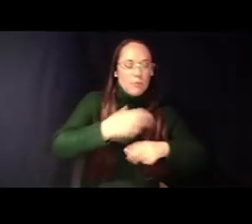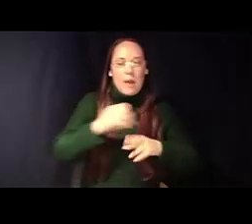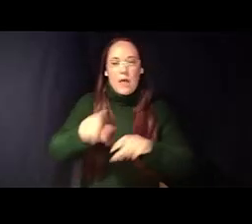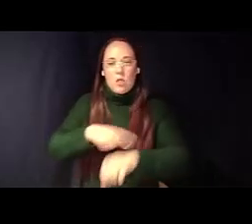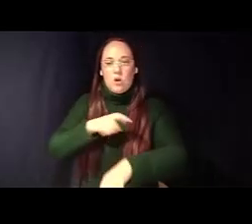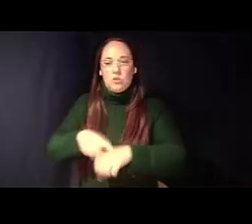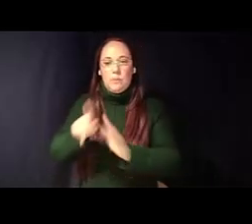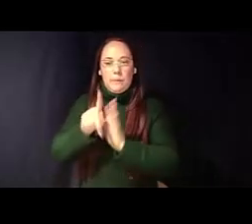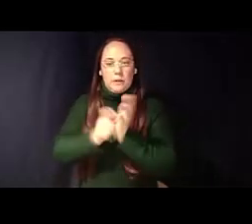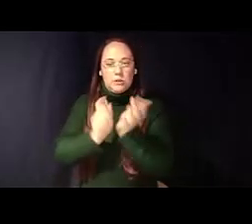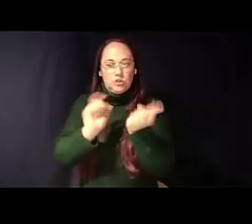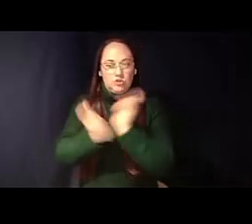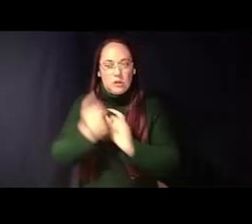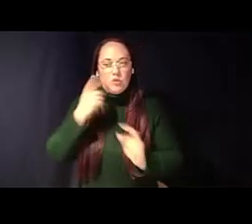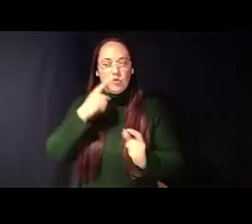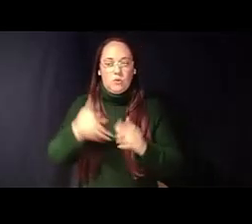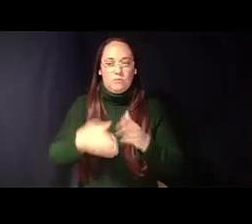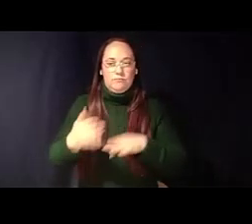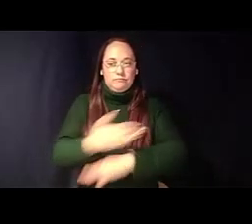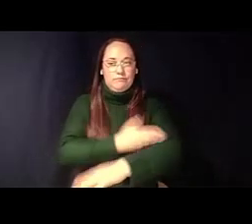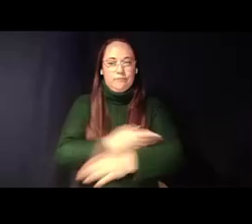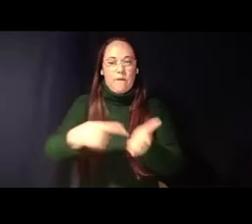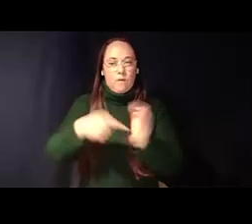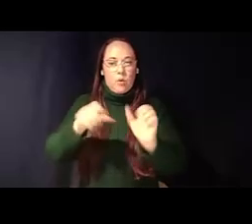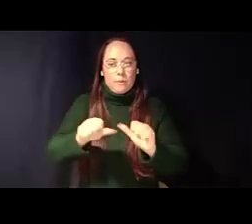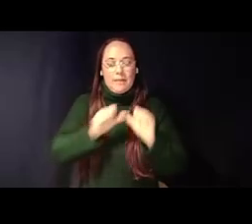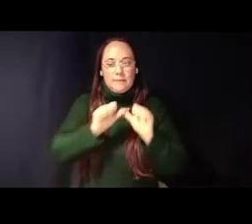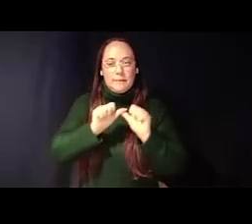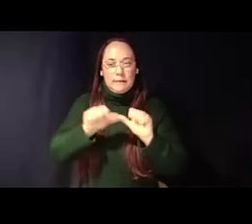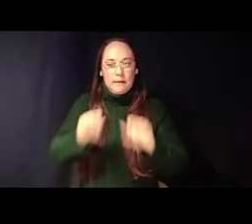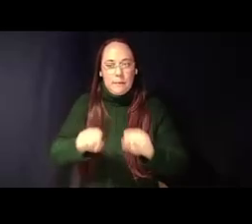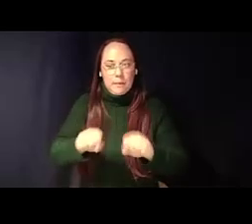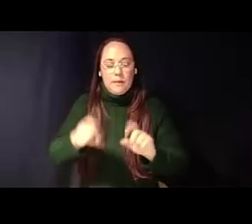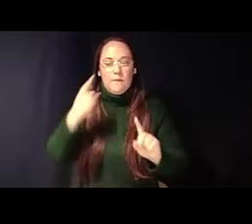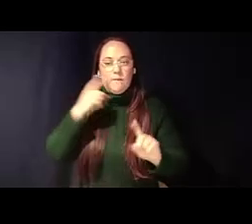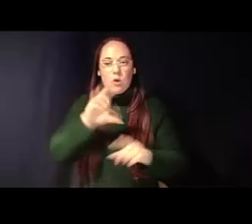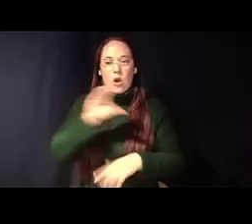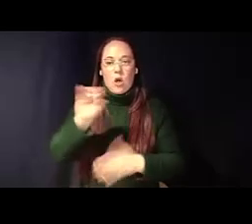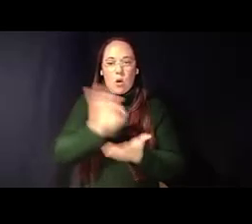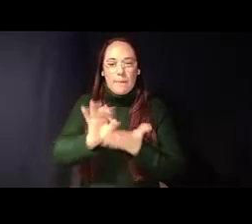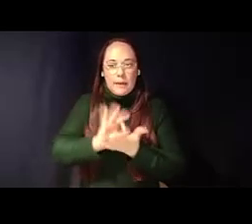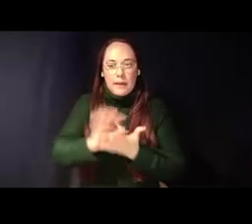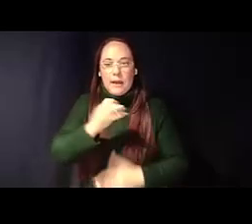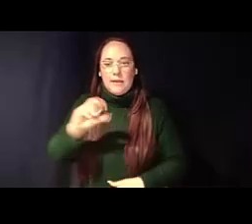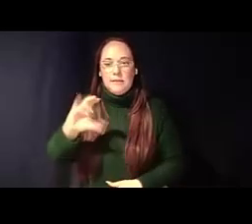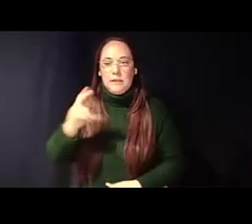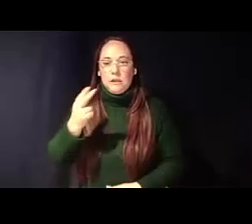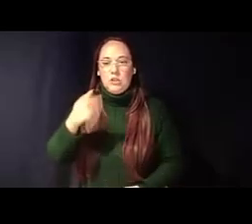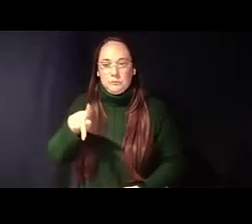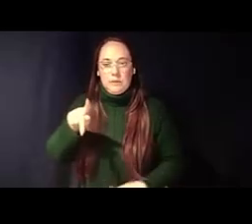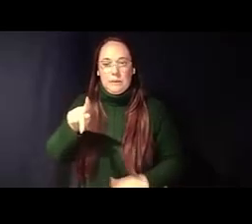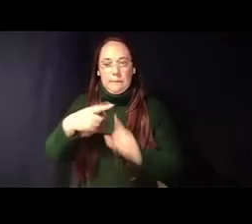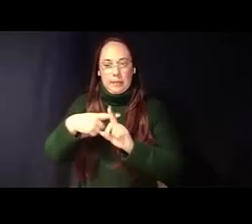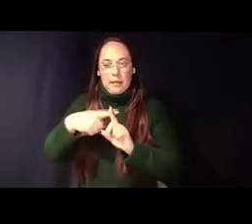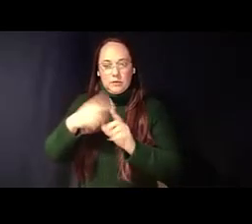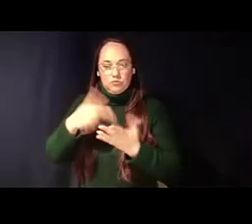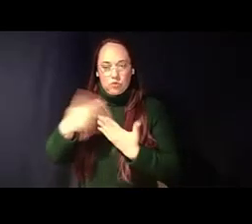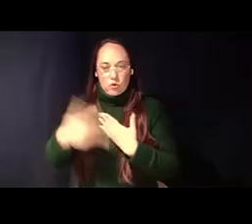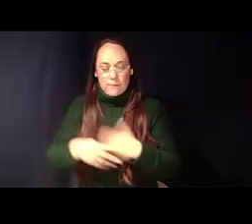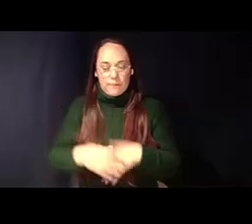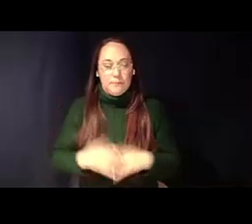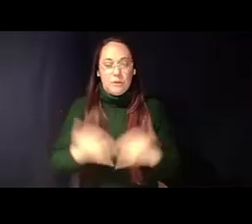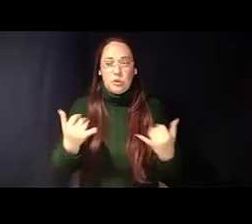program cost drivers and compared these trends to several states. In addition, Manat is analyzing several options for potential short